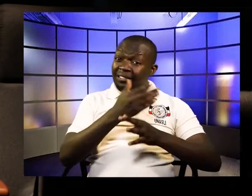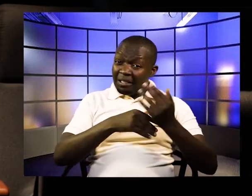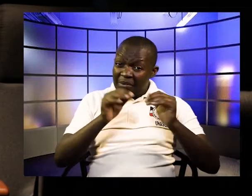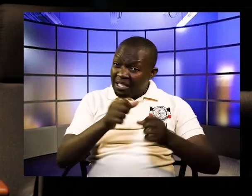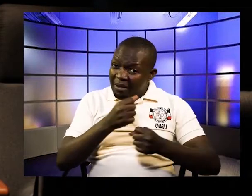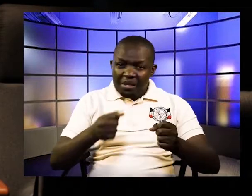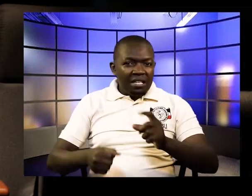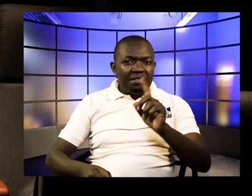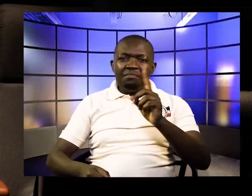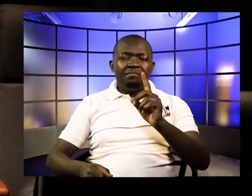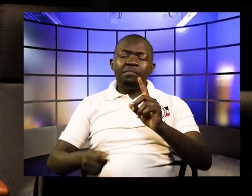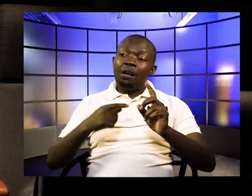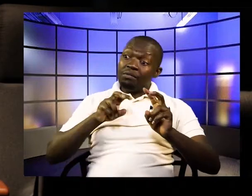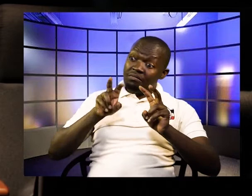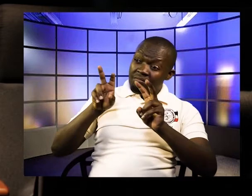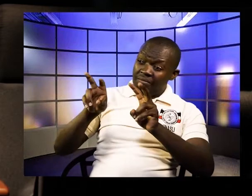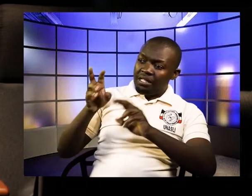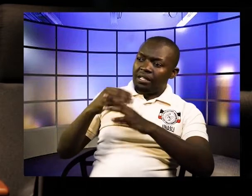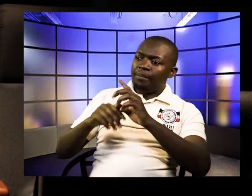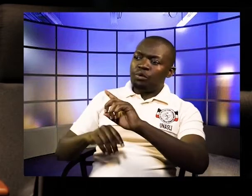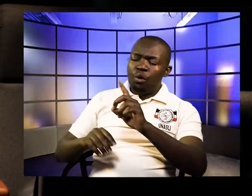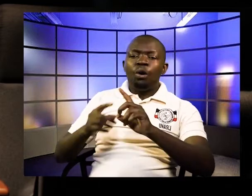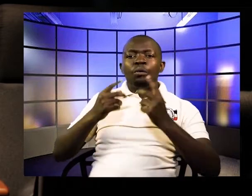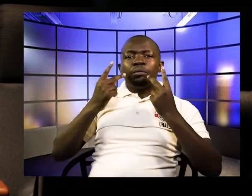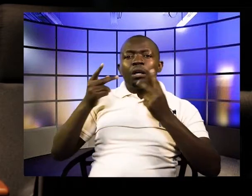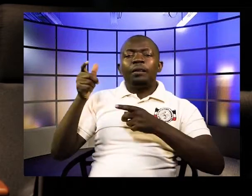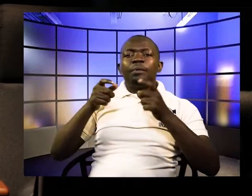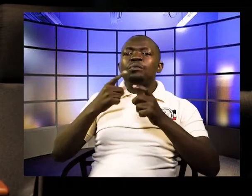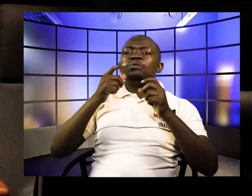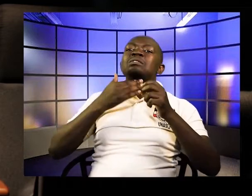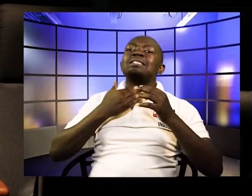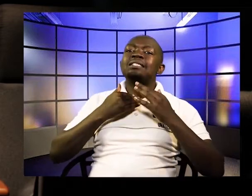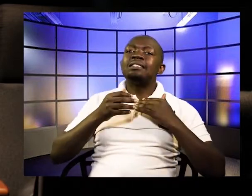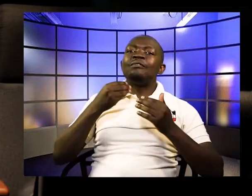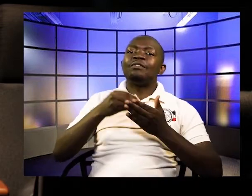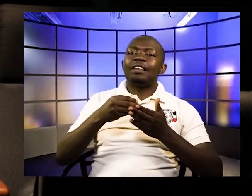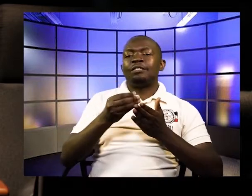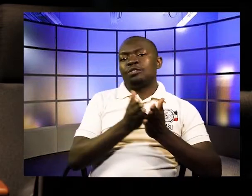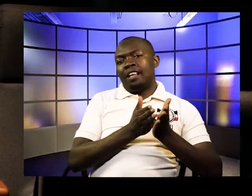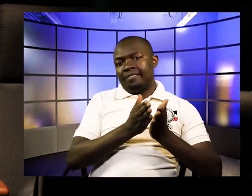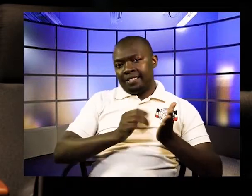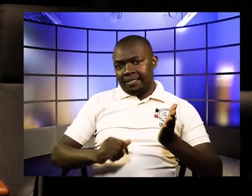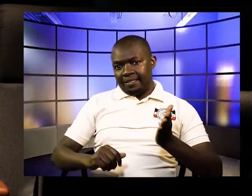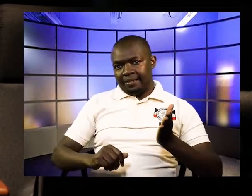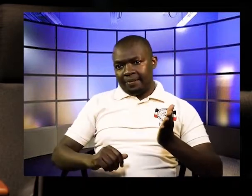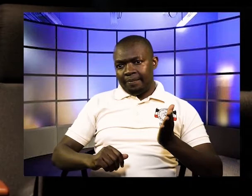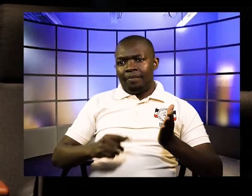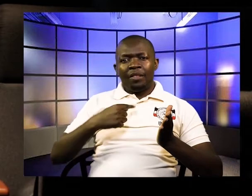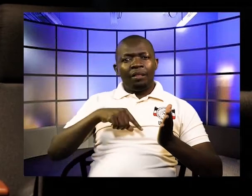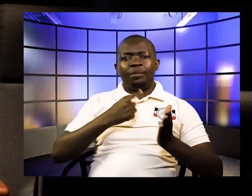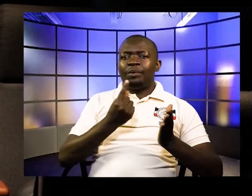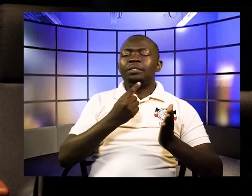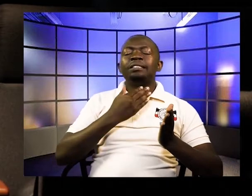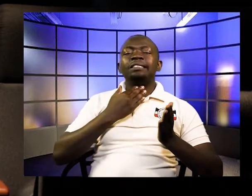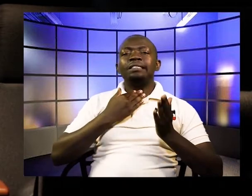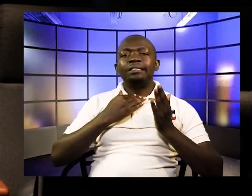disability, but let's look at them as people who need financial services. And we just need to